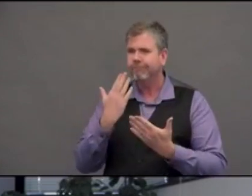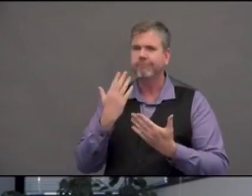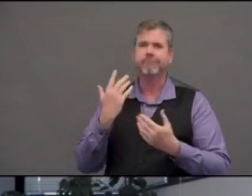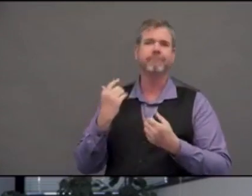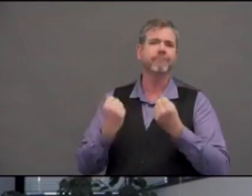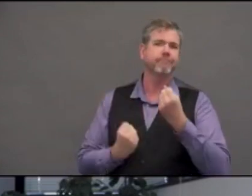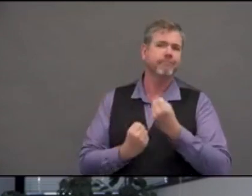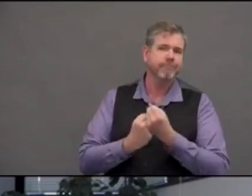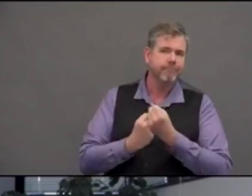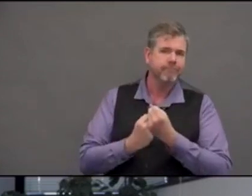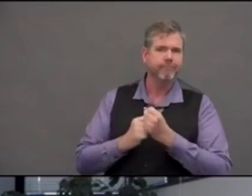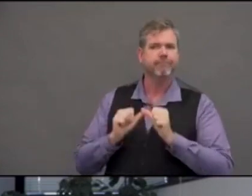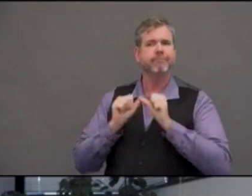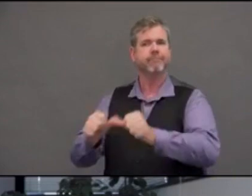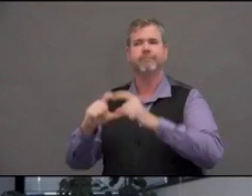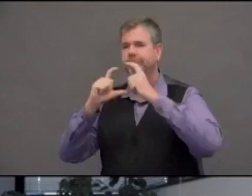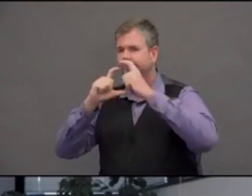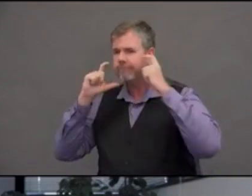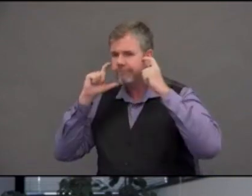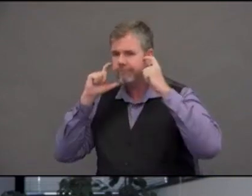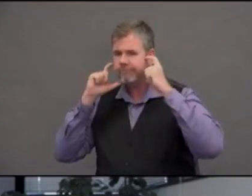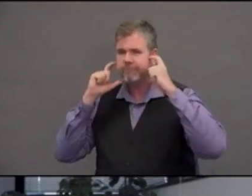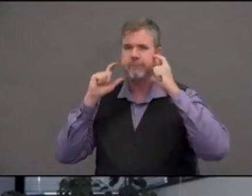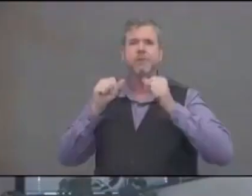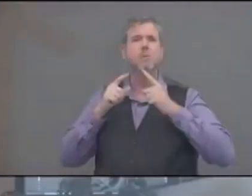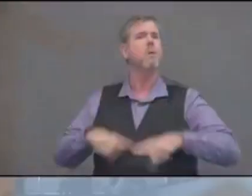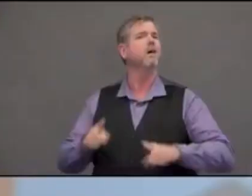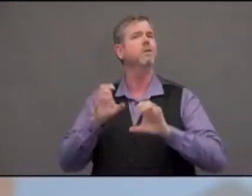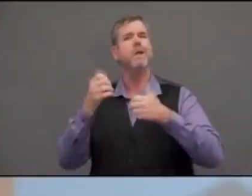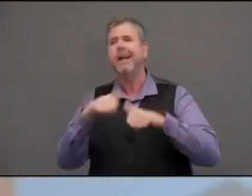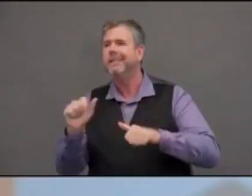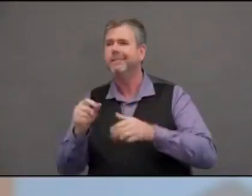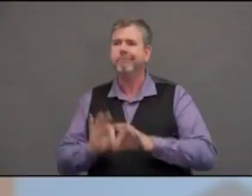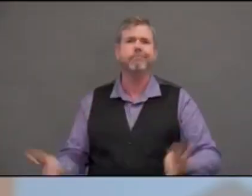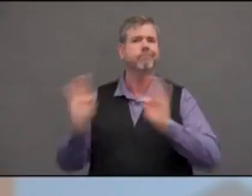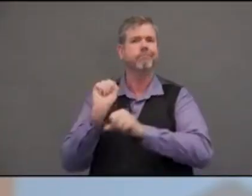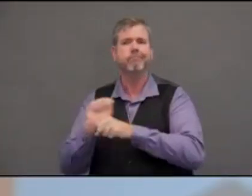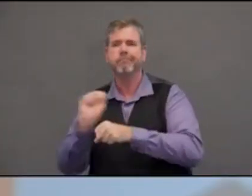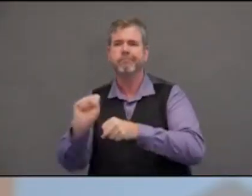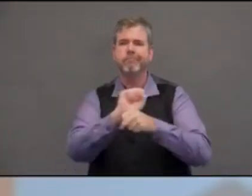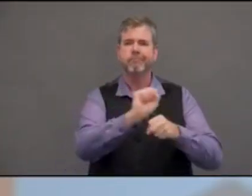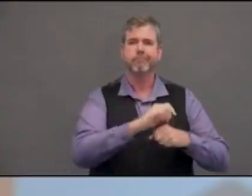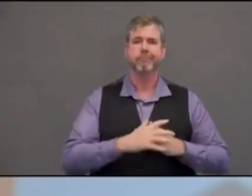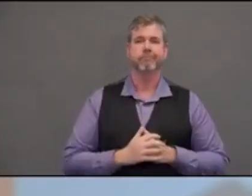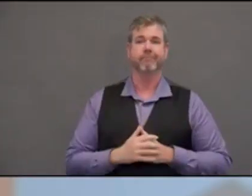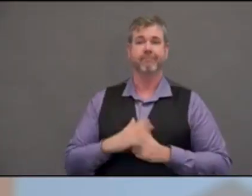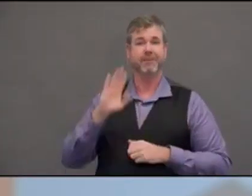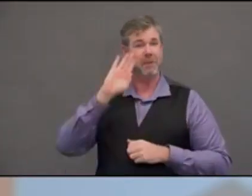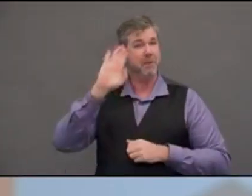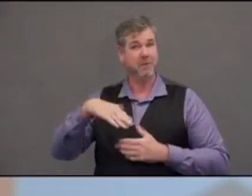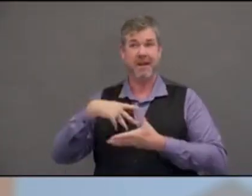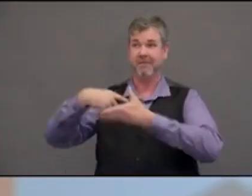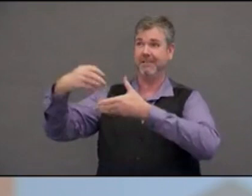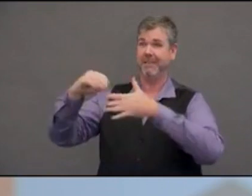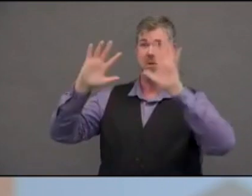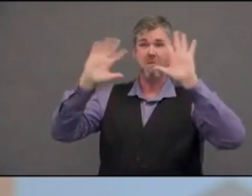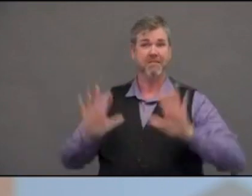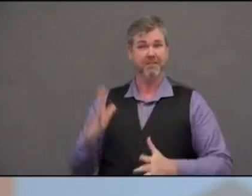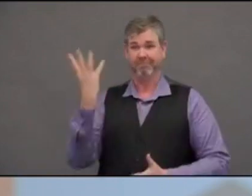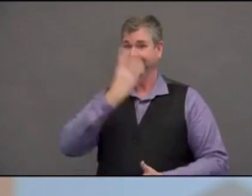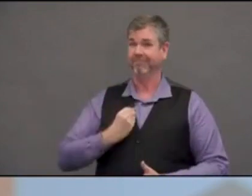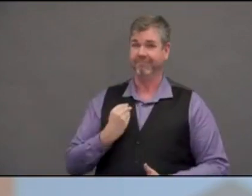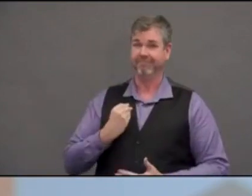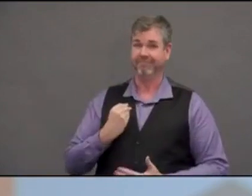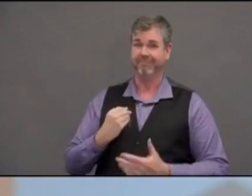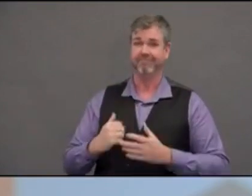when conducting any essential activity. We know the weather out today is beautiful and the weekend looks like it will be really nice too. And